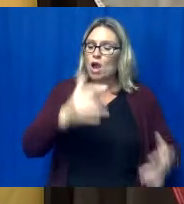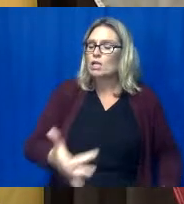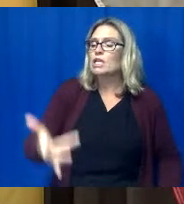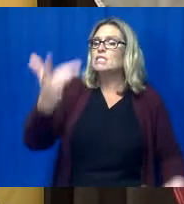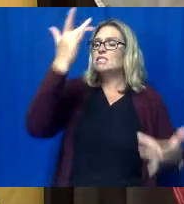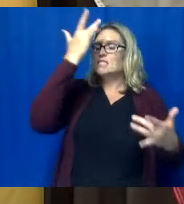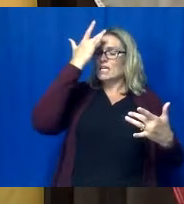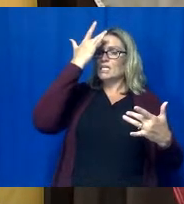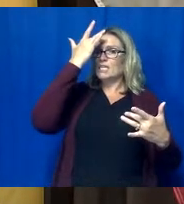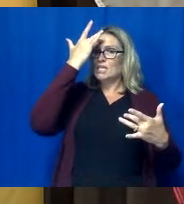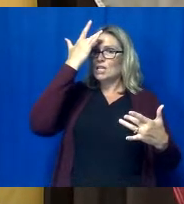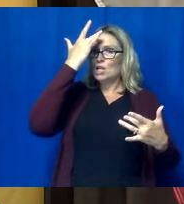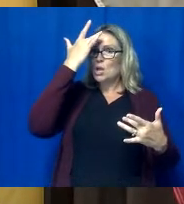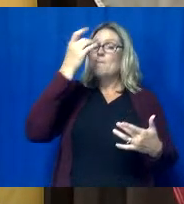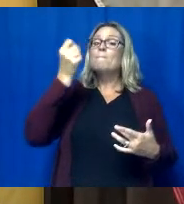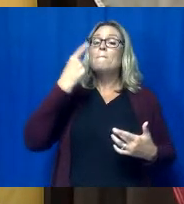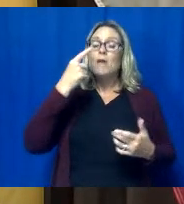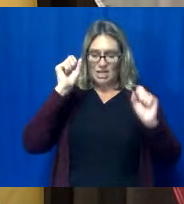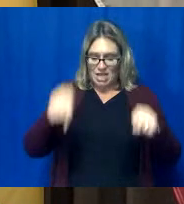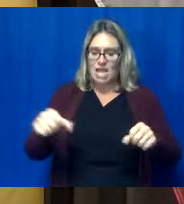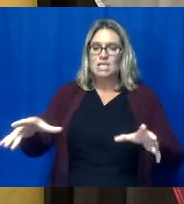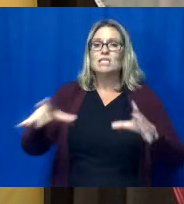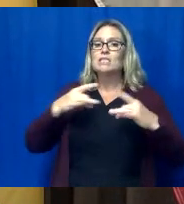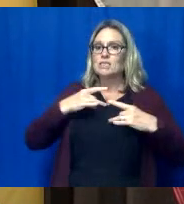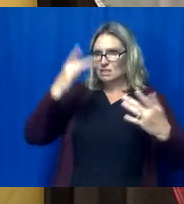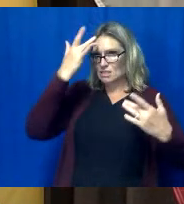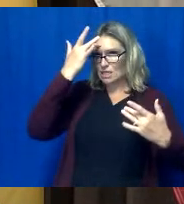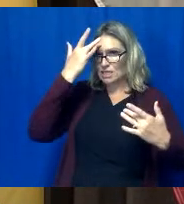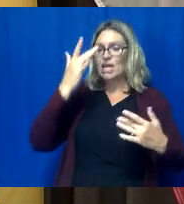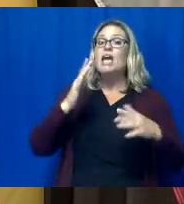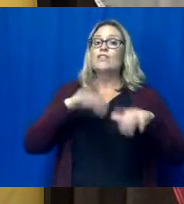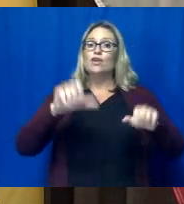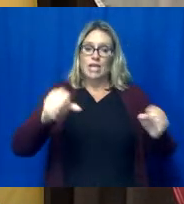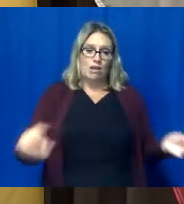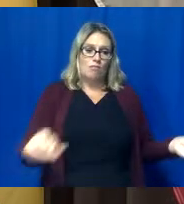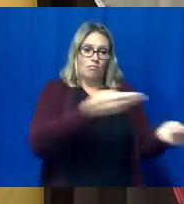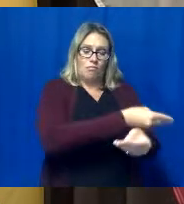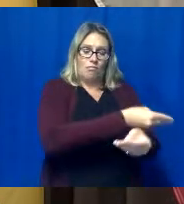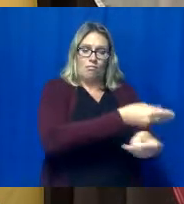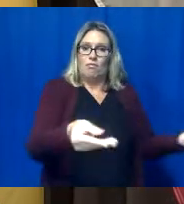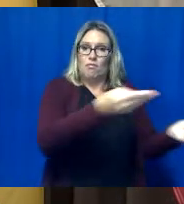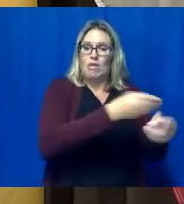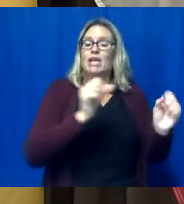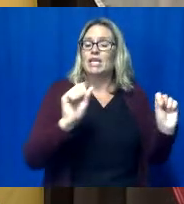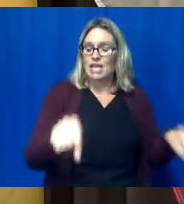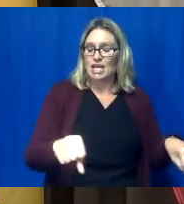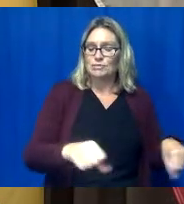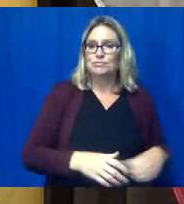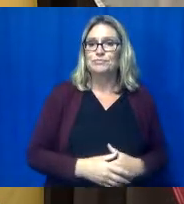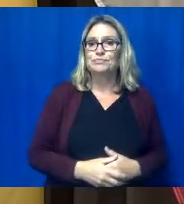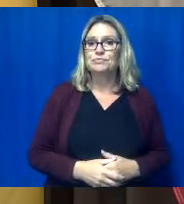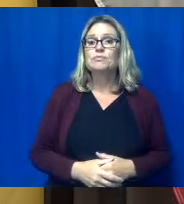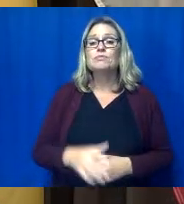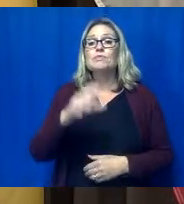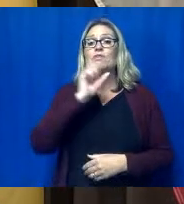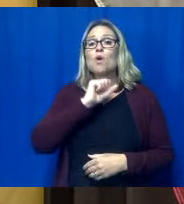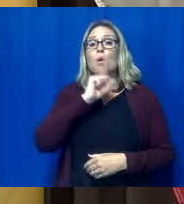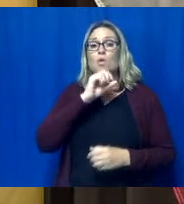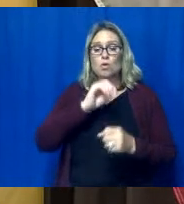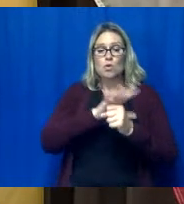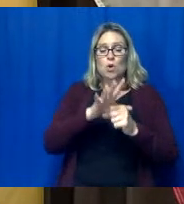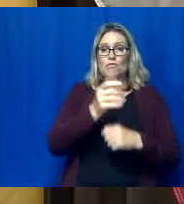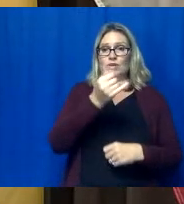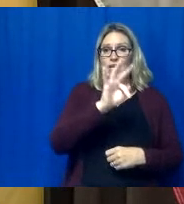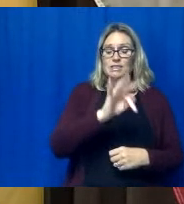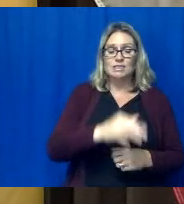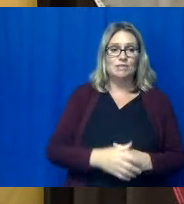they do get infected. They do transmit the virus. And as far as the old strain, well, it's hard to say.